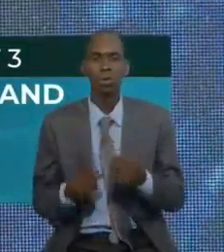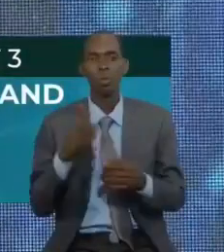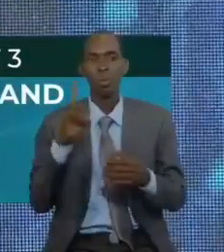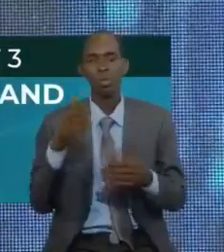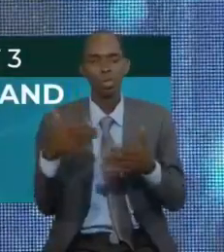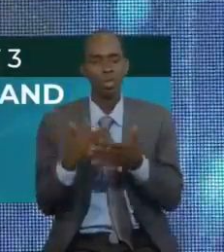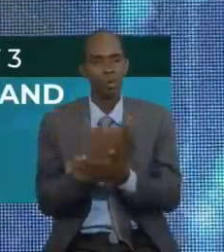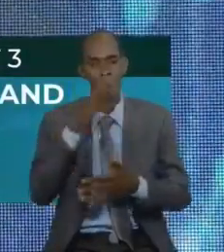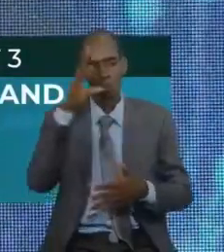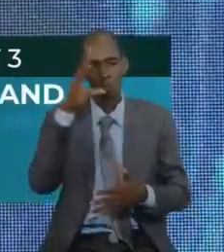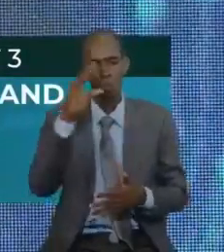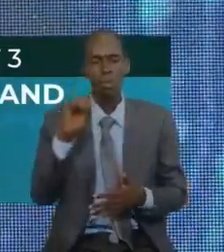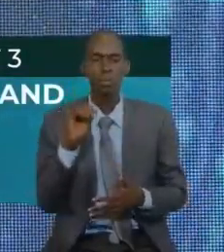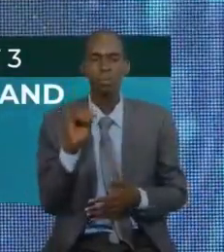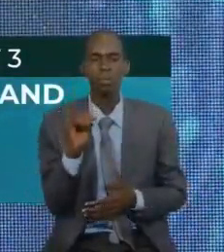man,